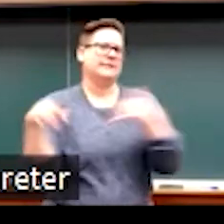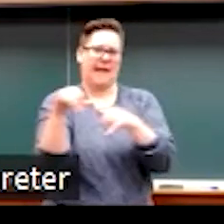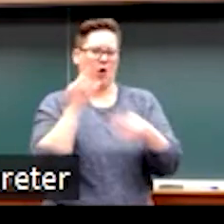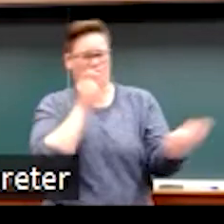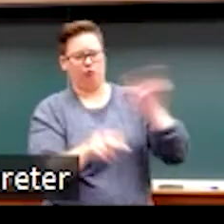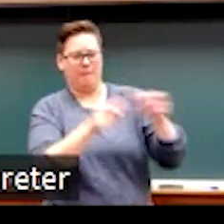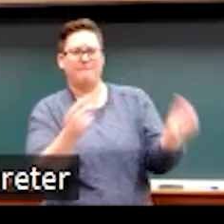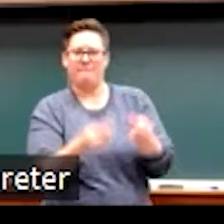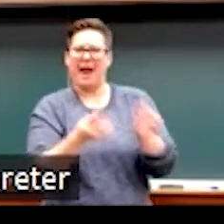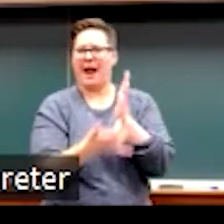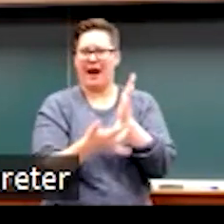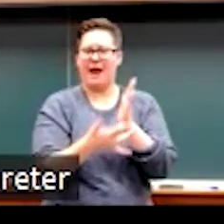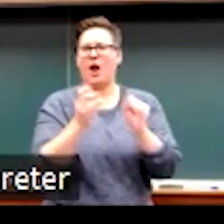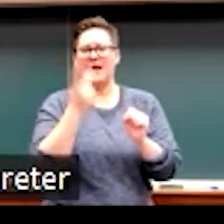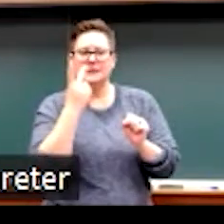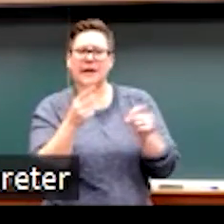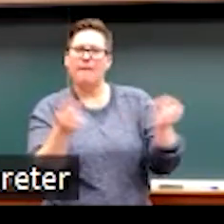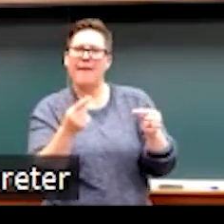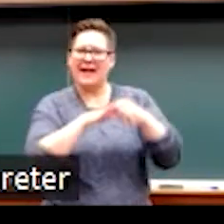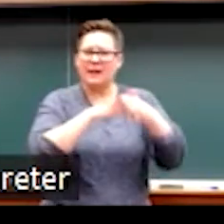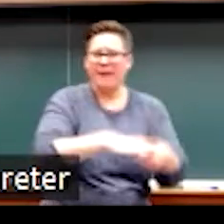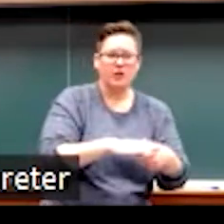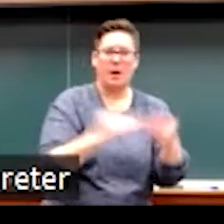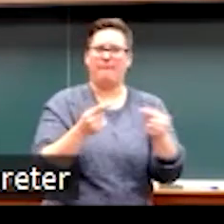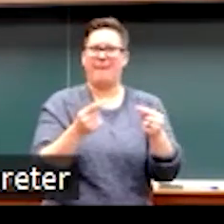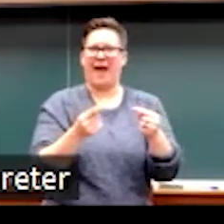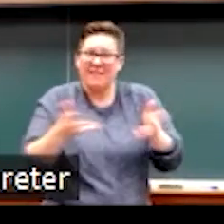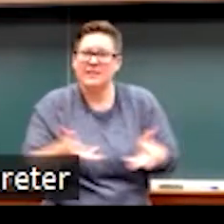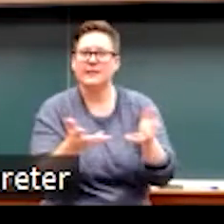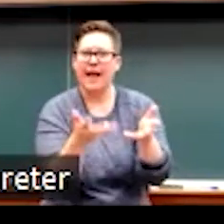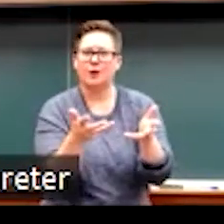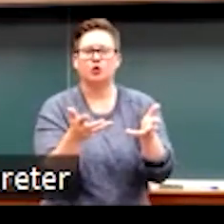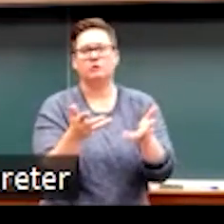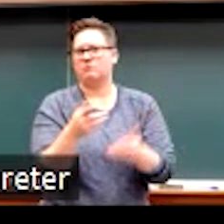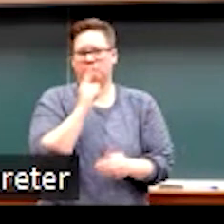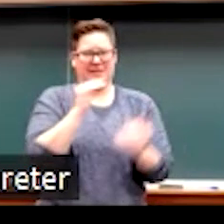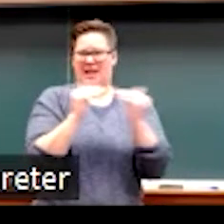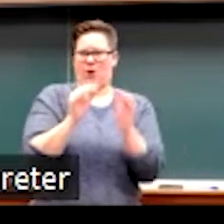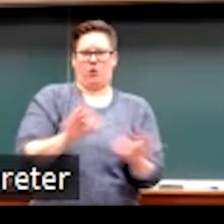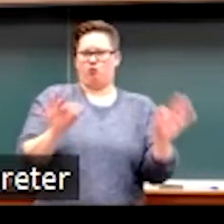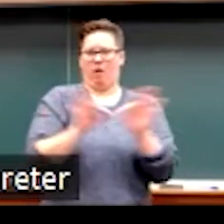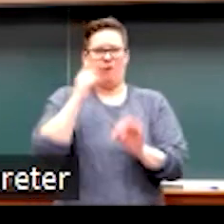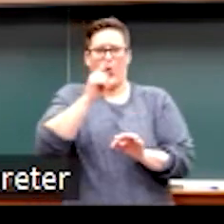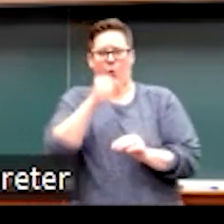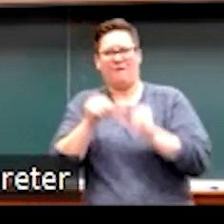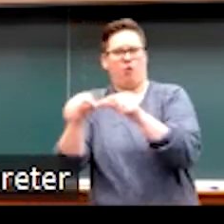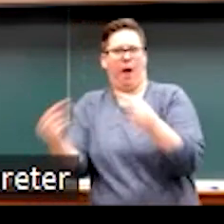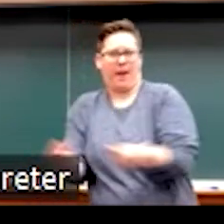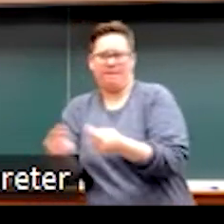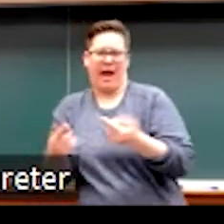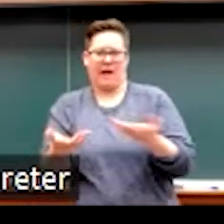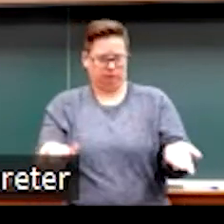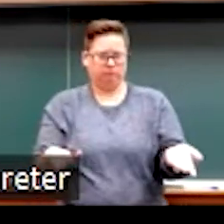technology. And you can get at things like pain inhibition and pain facilitation, which are just as relevant to people with chronic pain as